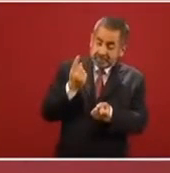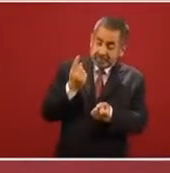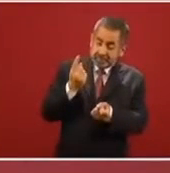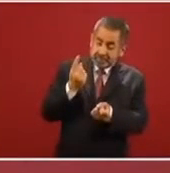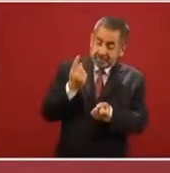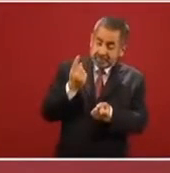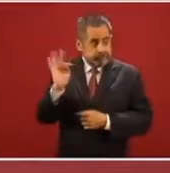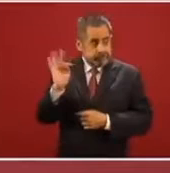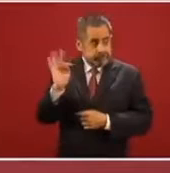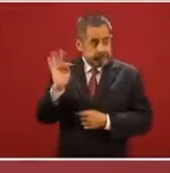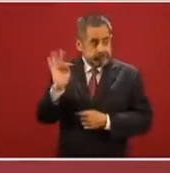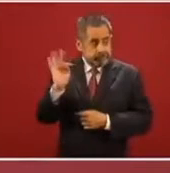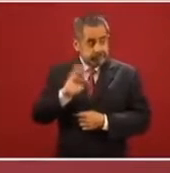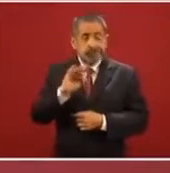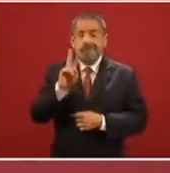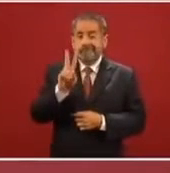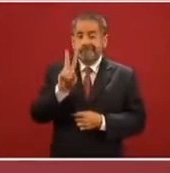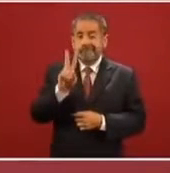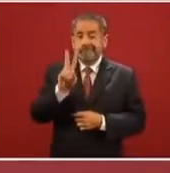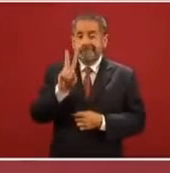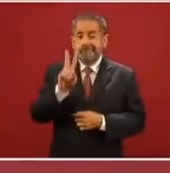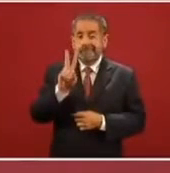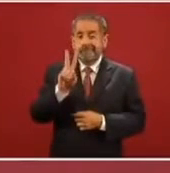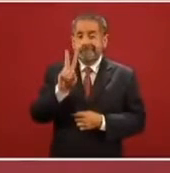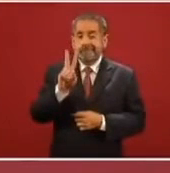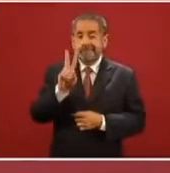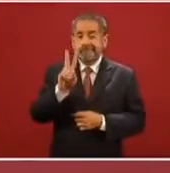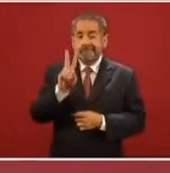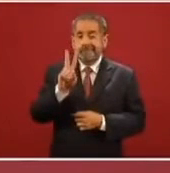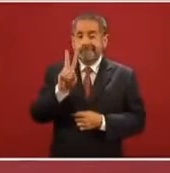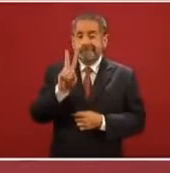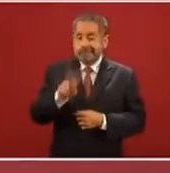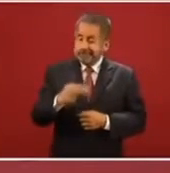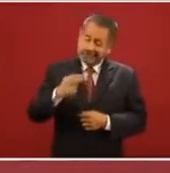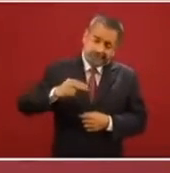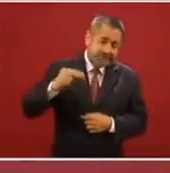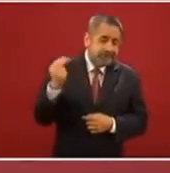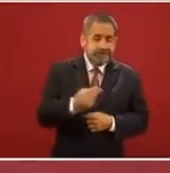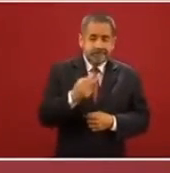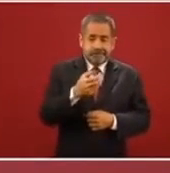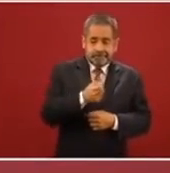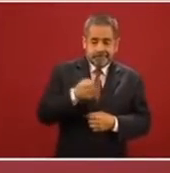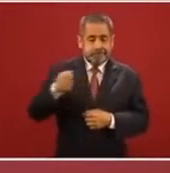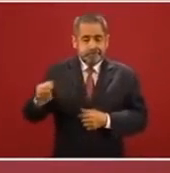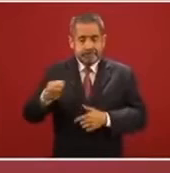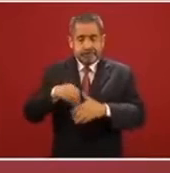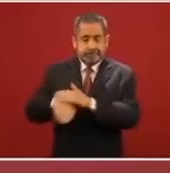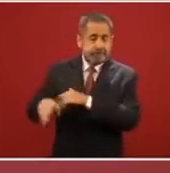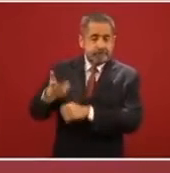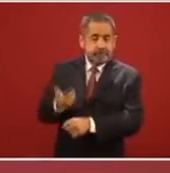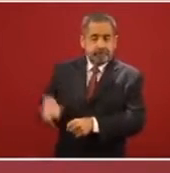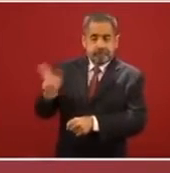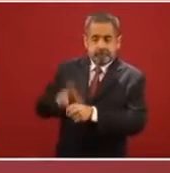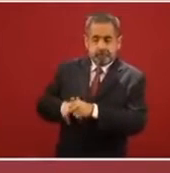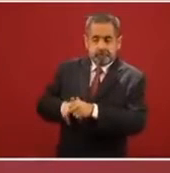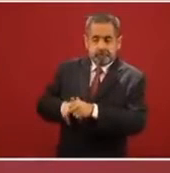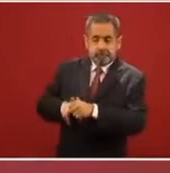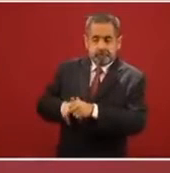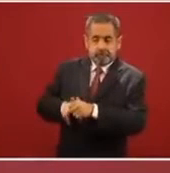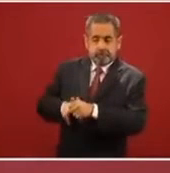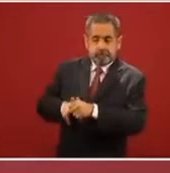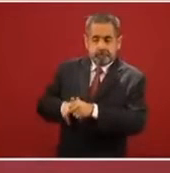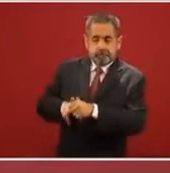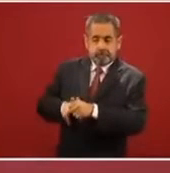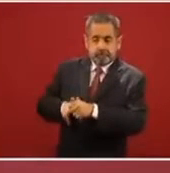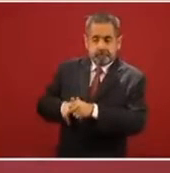the necessity de ser evaluados of being evaluated y de ser cuidados de manera específica, and